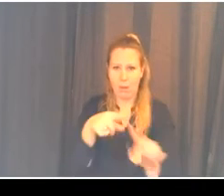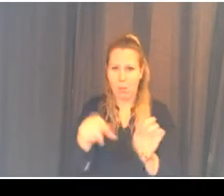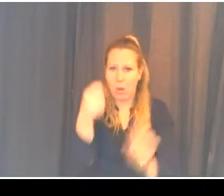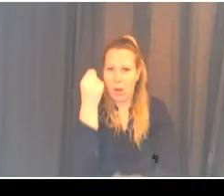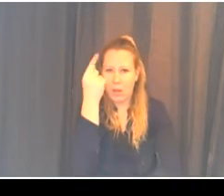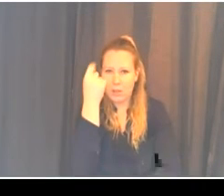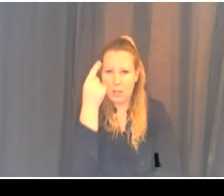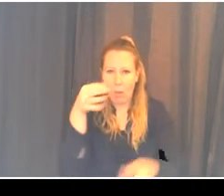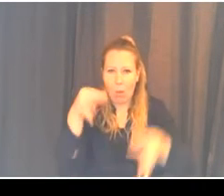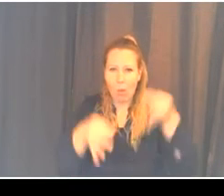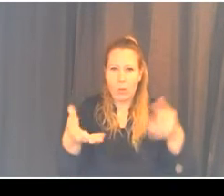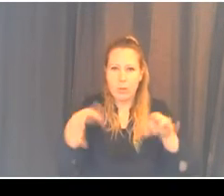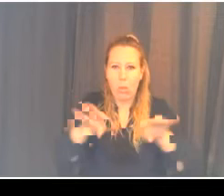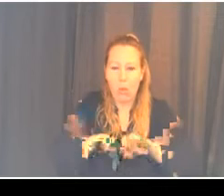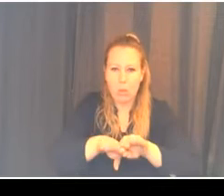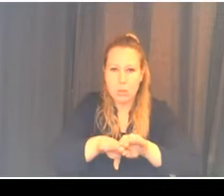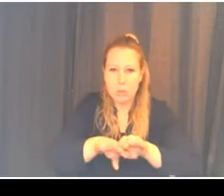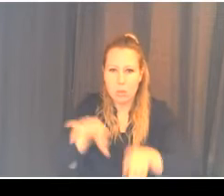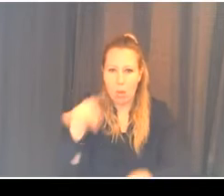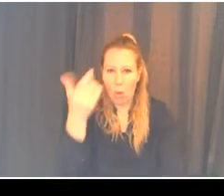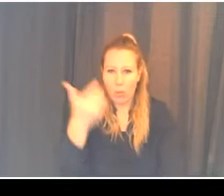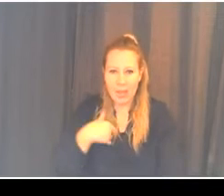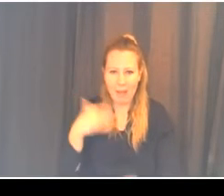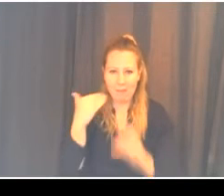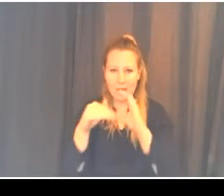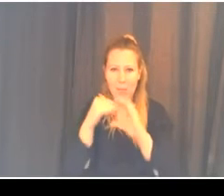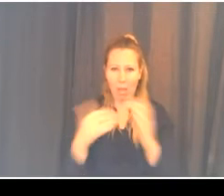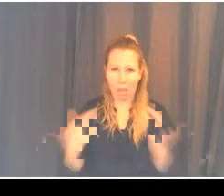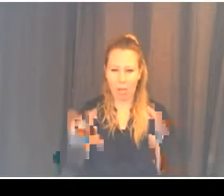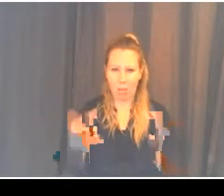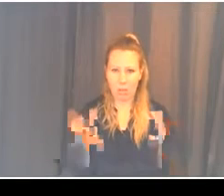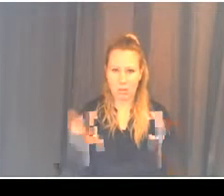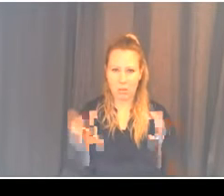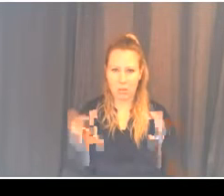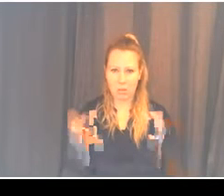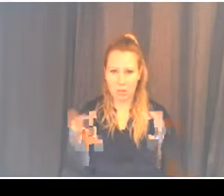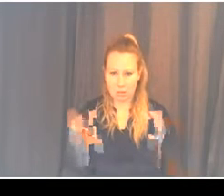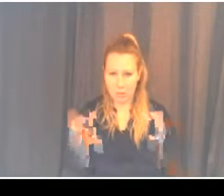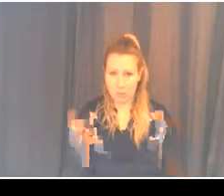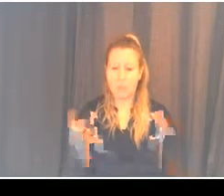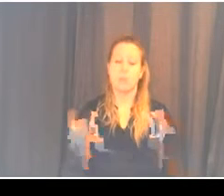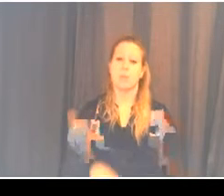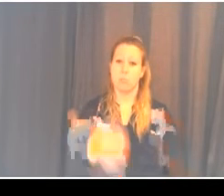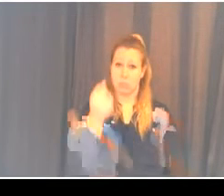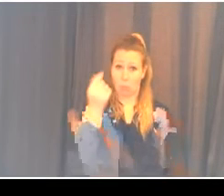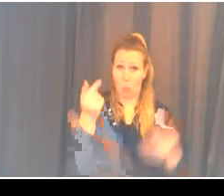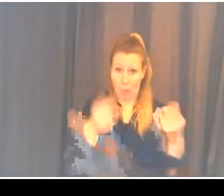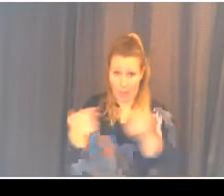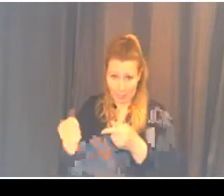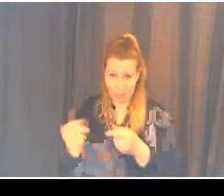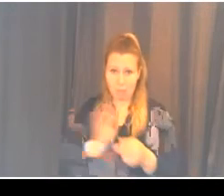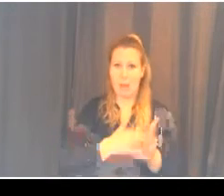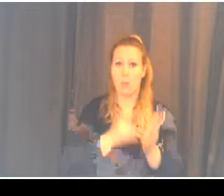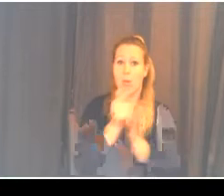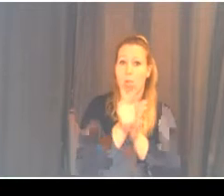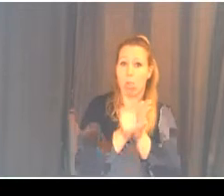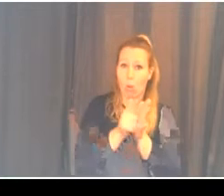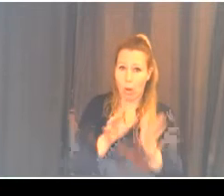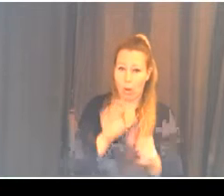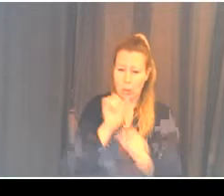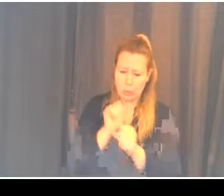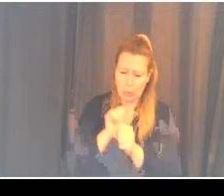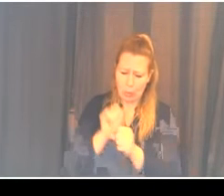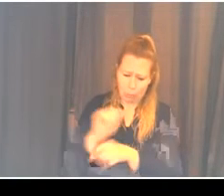advocating strenuously for Action by the police when another abuses when another client's